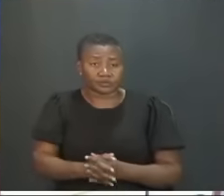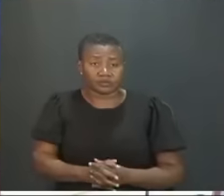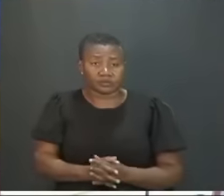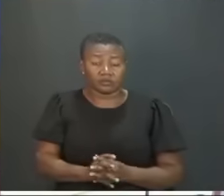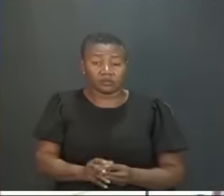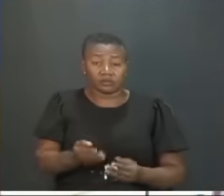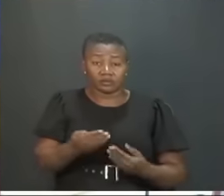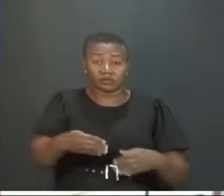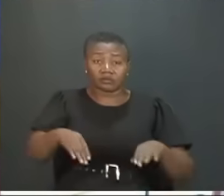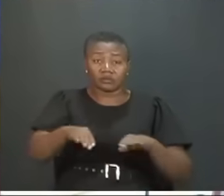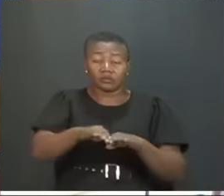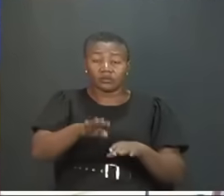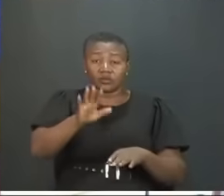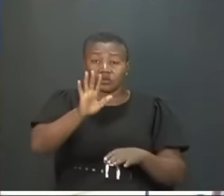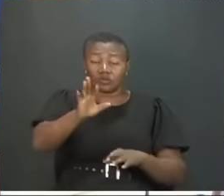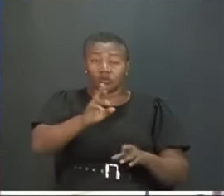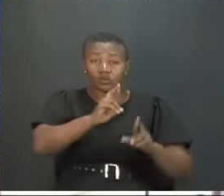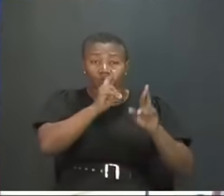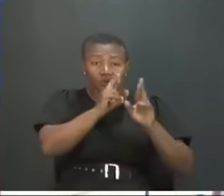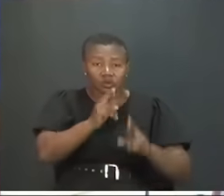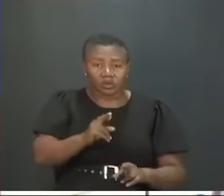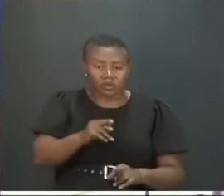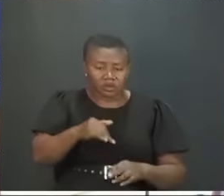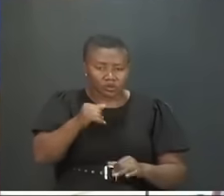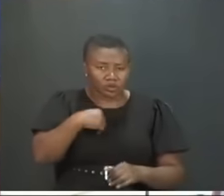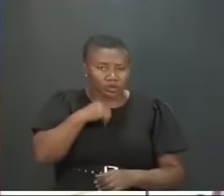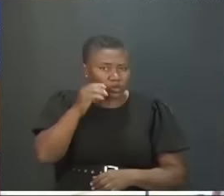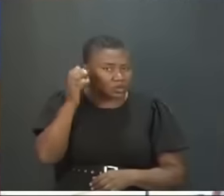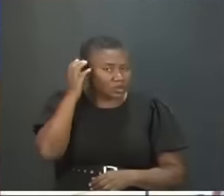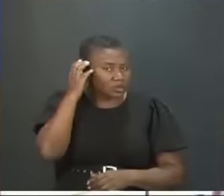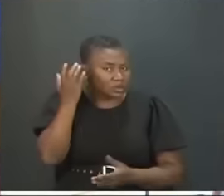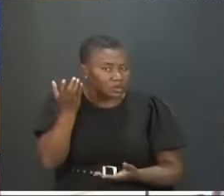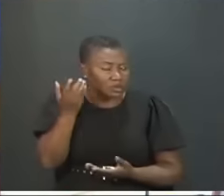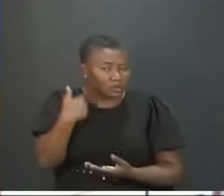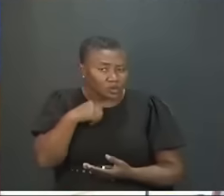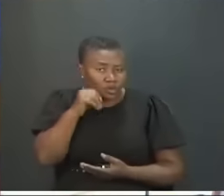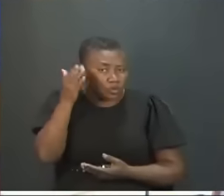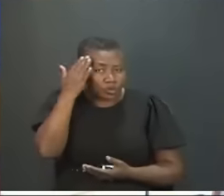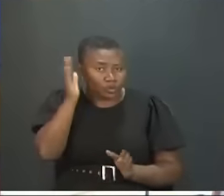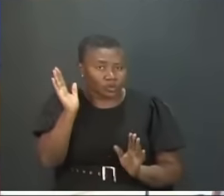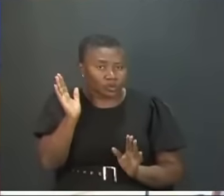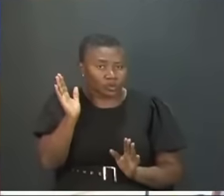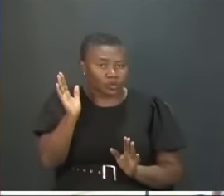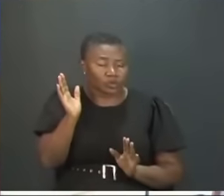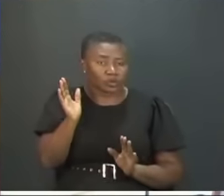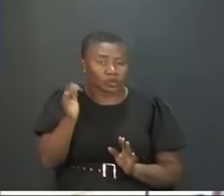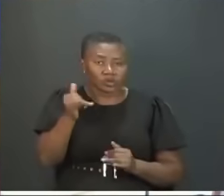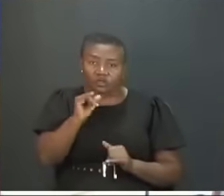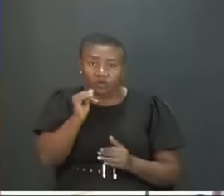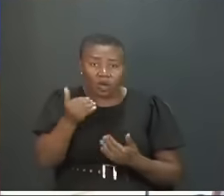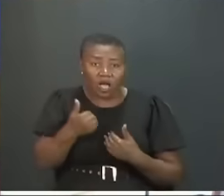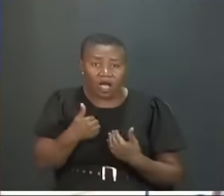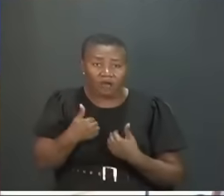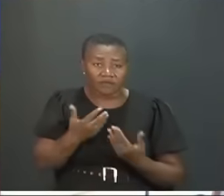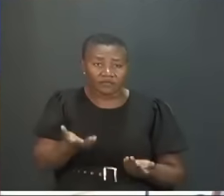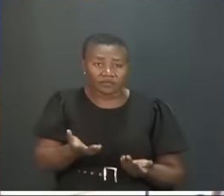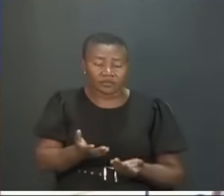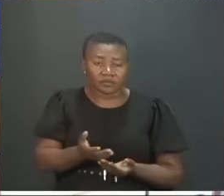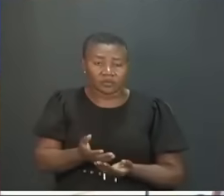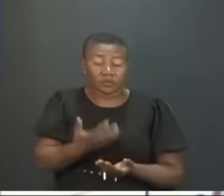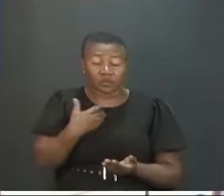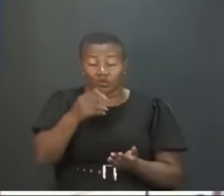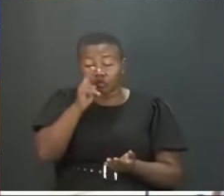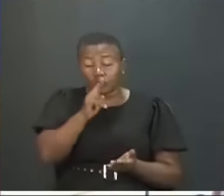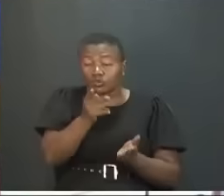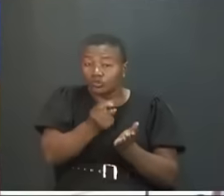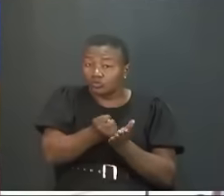officially been communicated to us. We don't have it. Mr. Speaker, I will speak the truth on this matter,